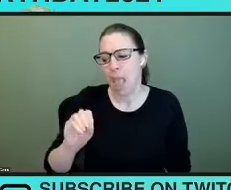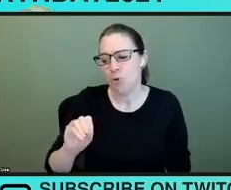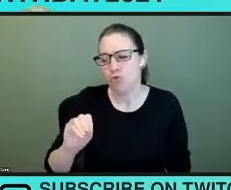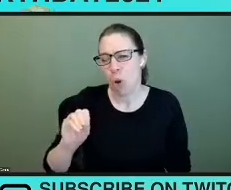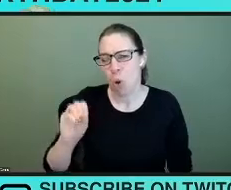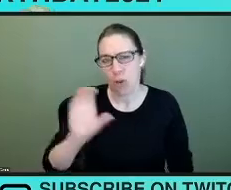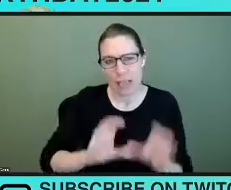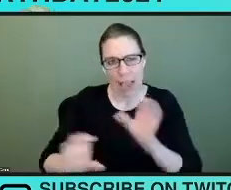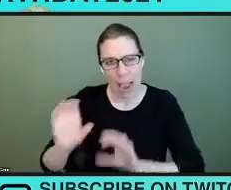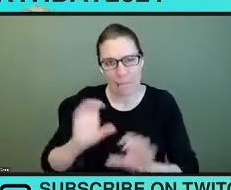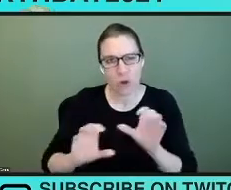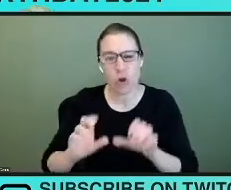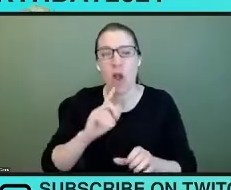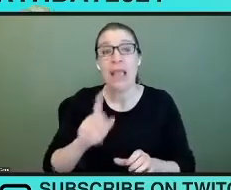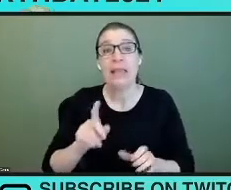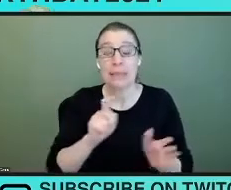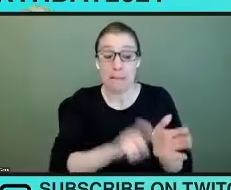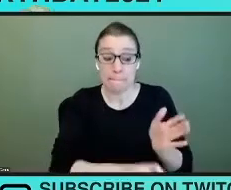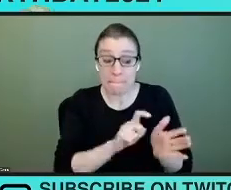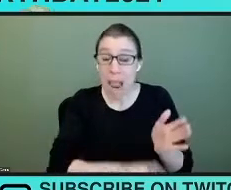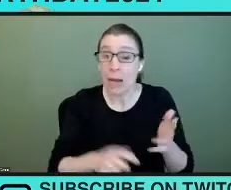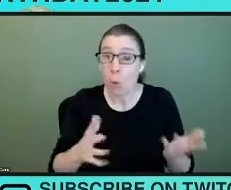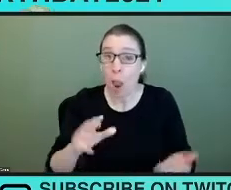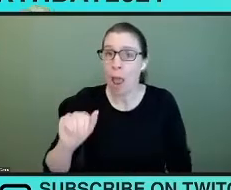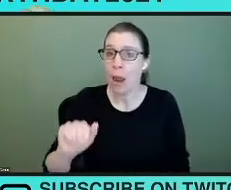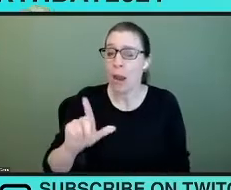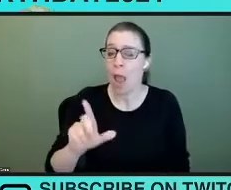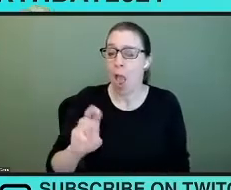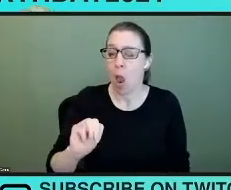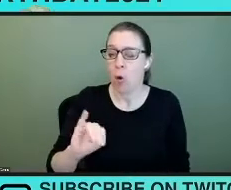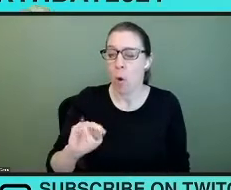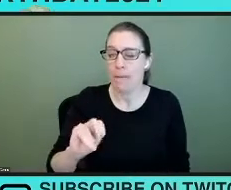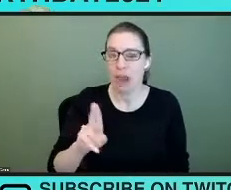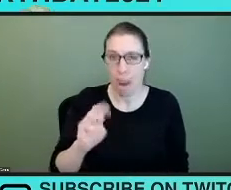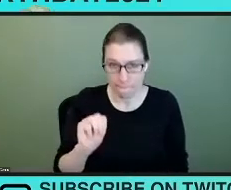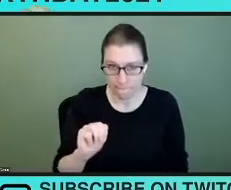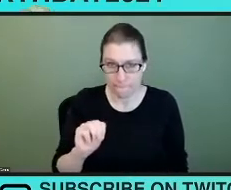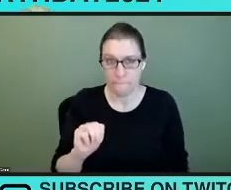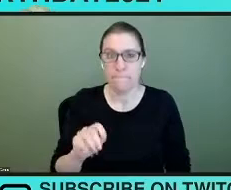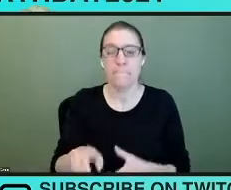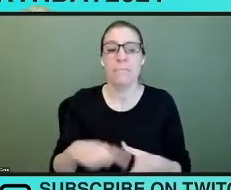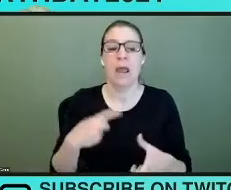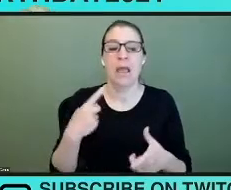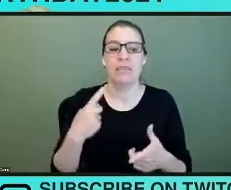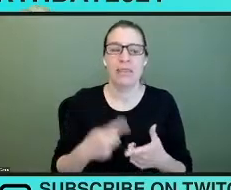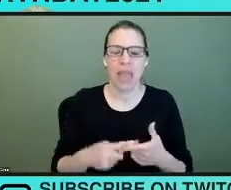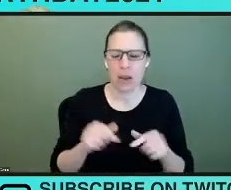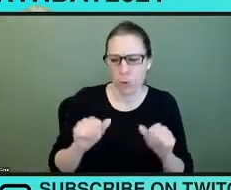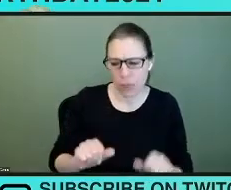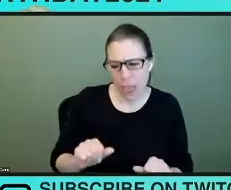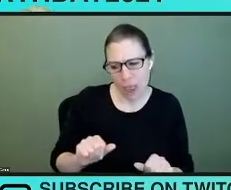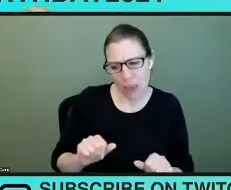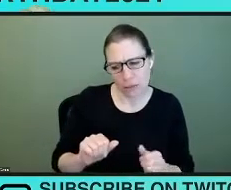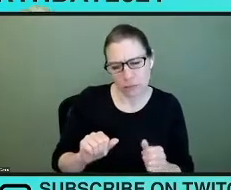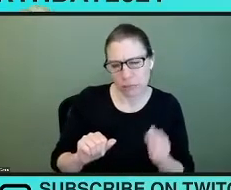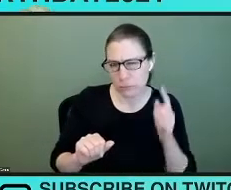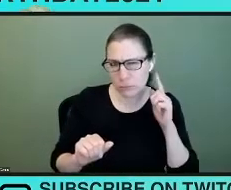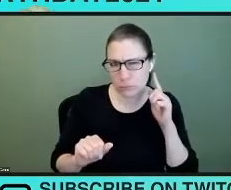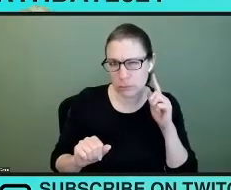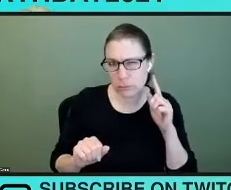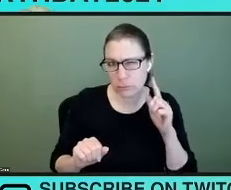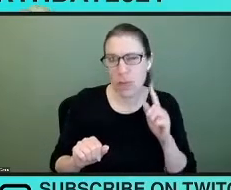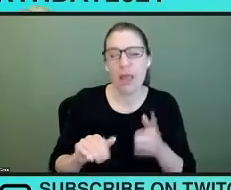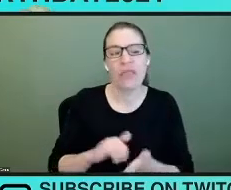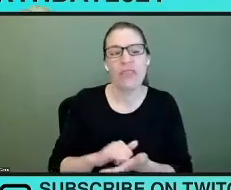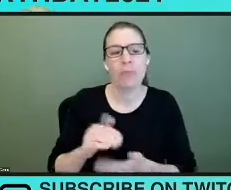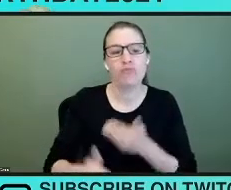basically mine alumina and then you apply electricity and then you get metallic aluminum. And again, that's another process that takes about 2%